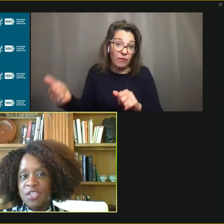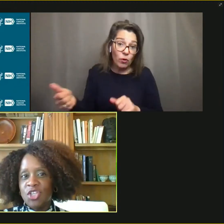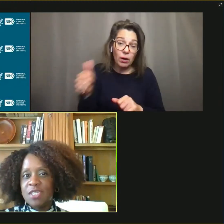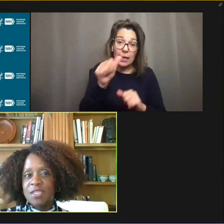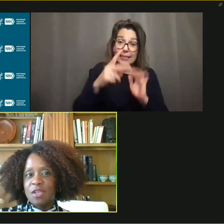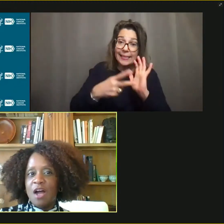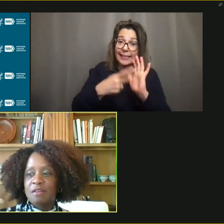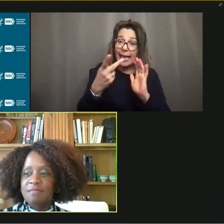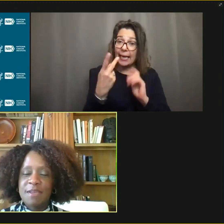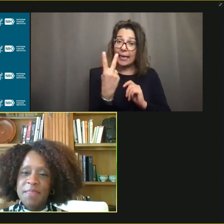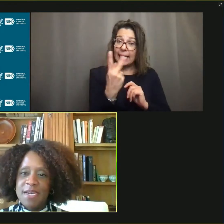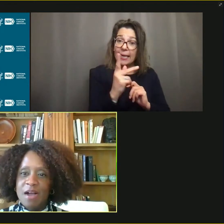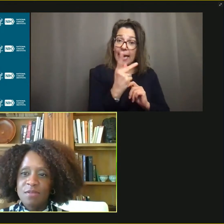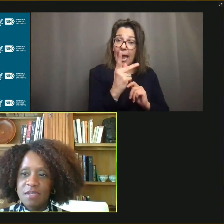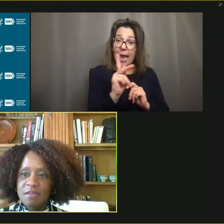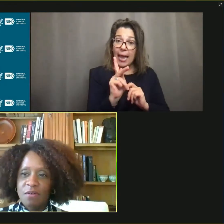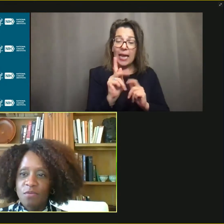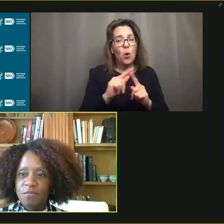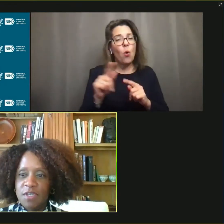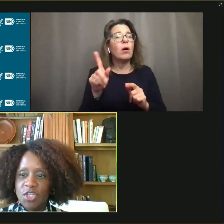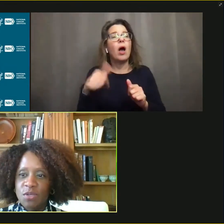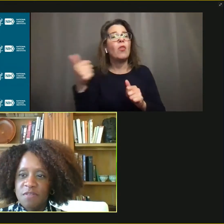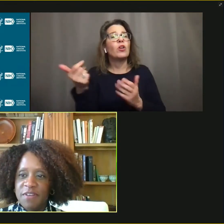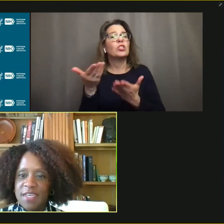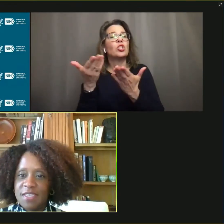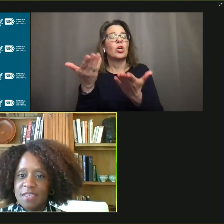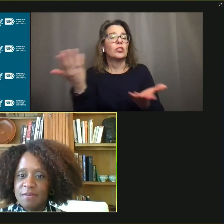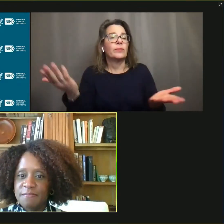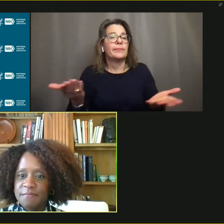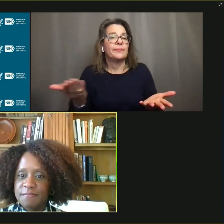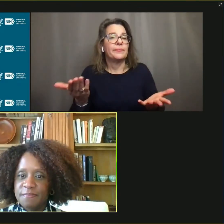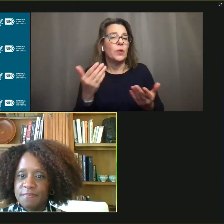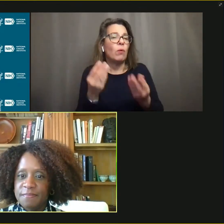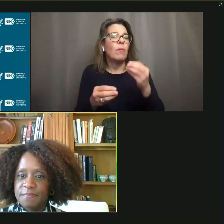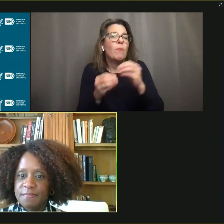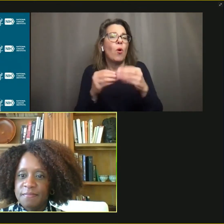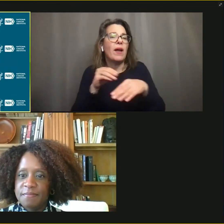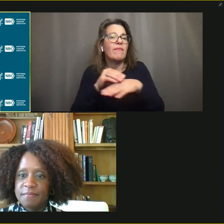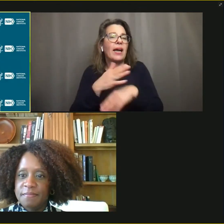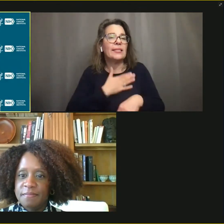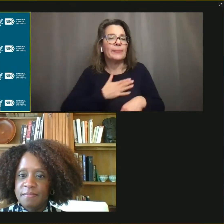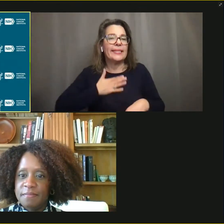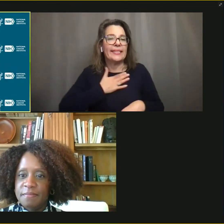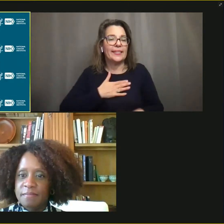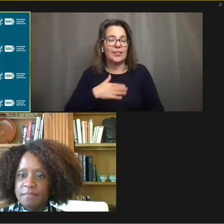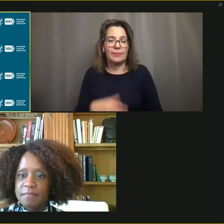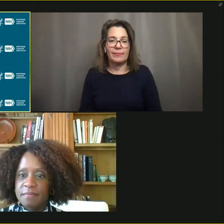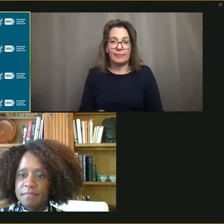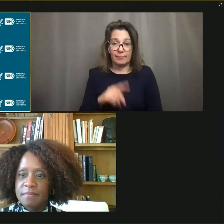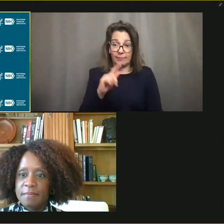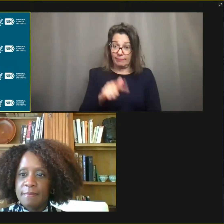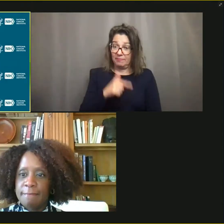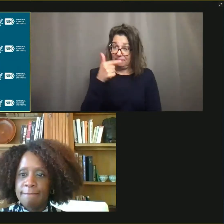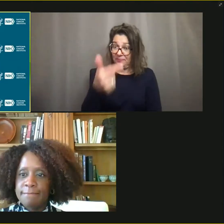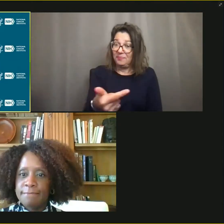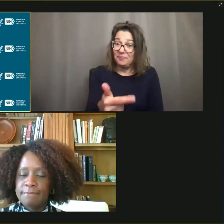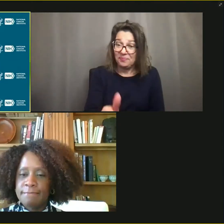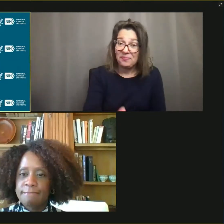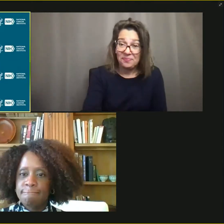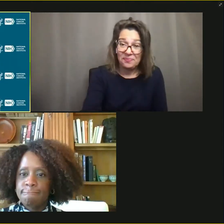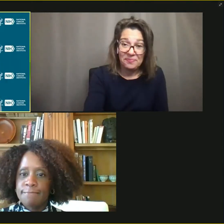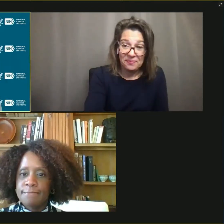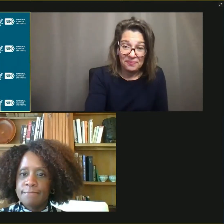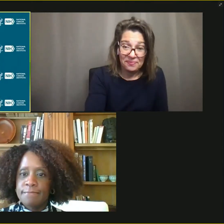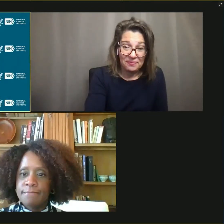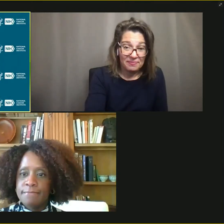would you suggest something else, additional advice? Oh, that's a fantastic question. I don't